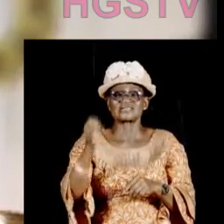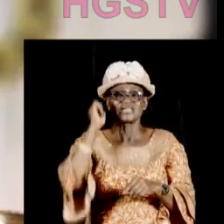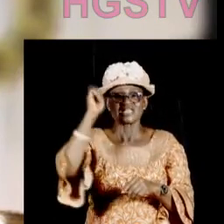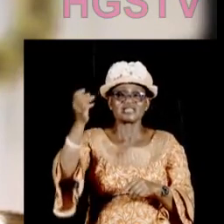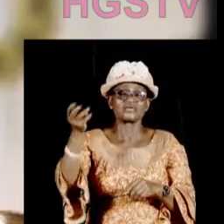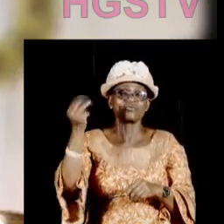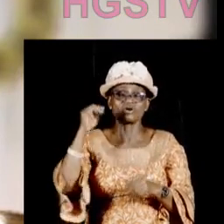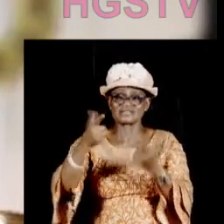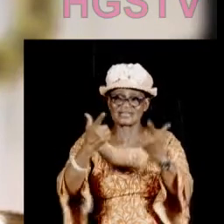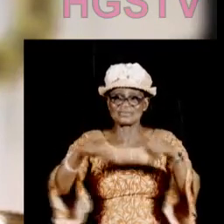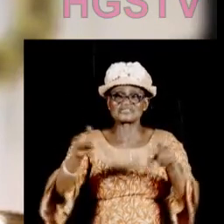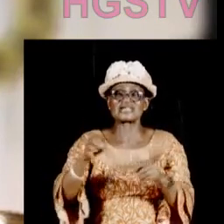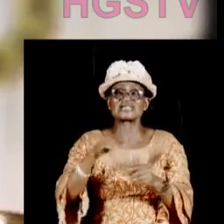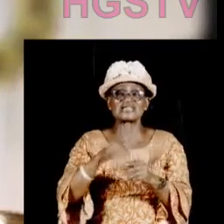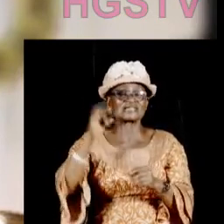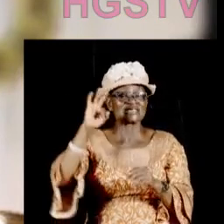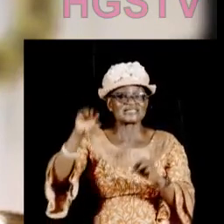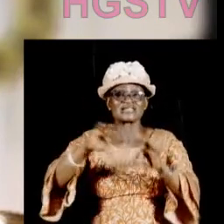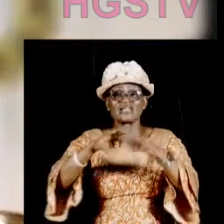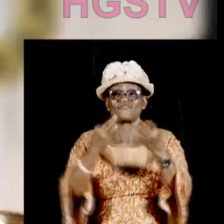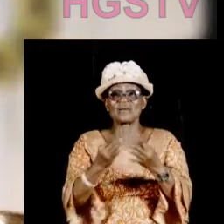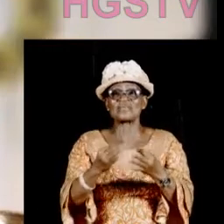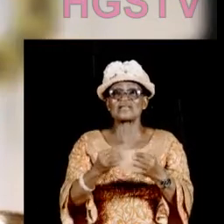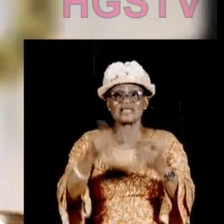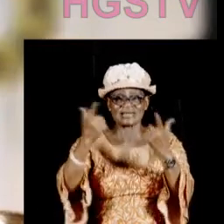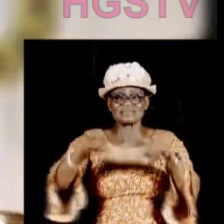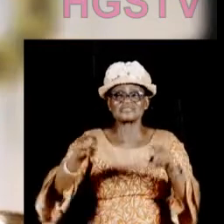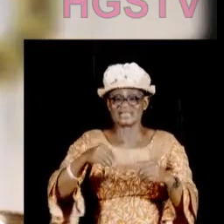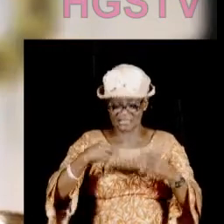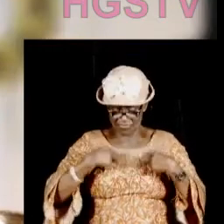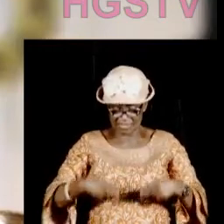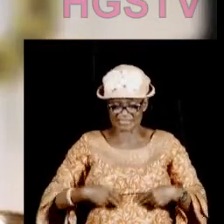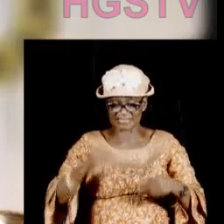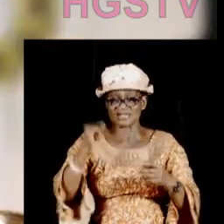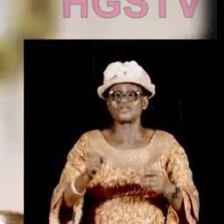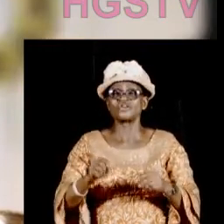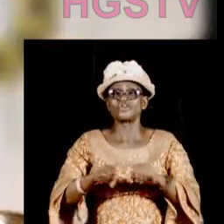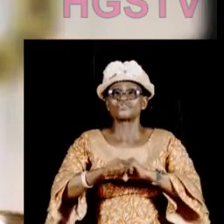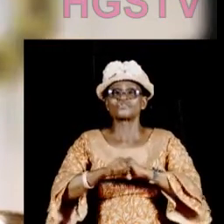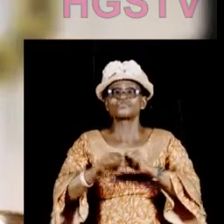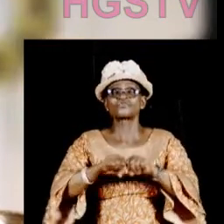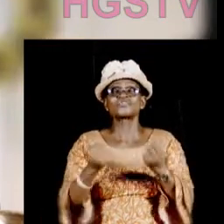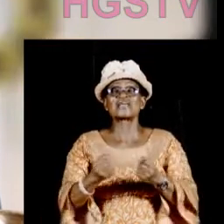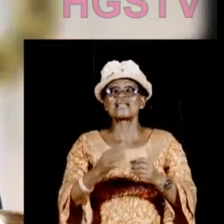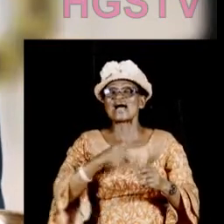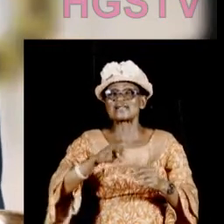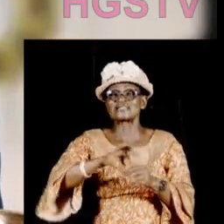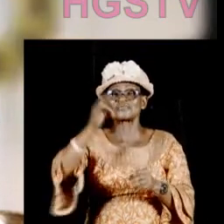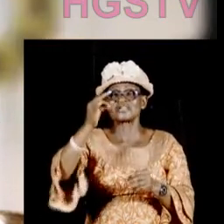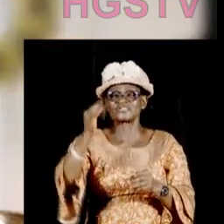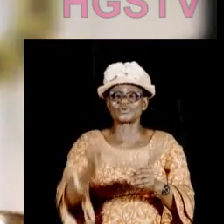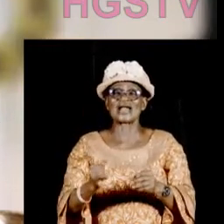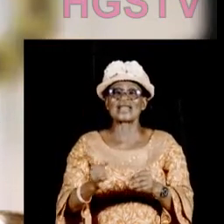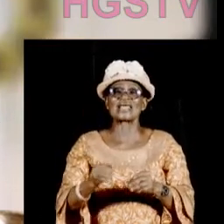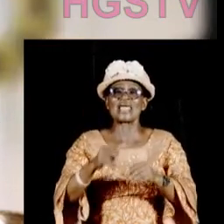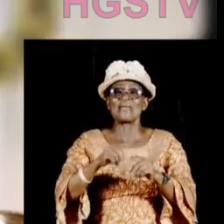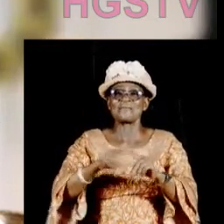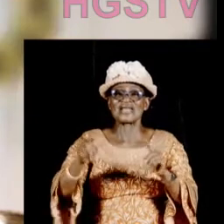limited in his family. He was limited physically, socially, and spiritually. But